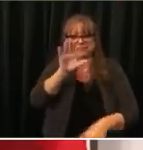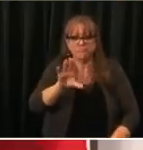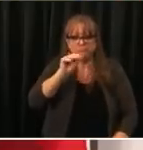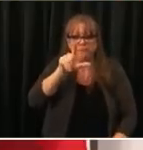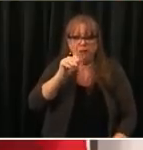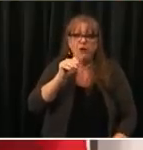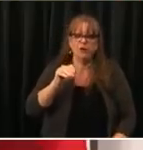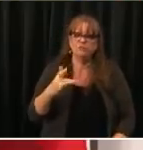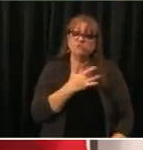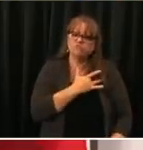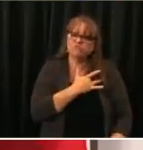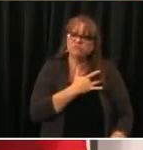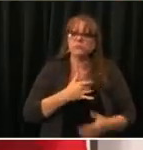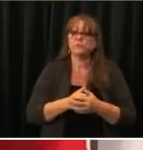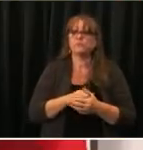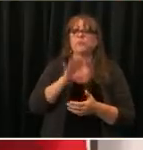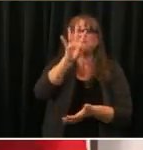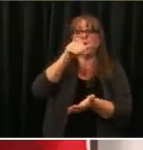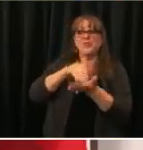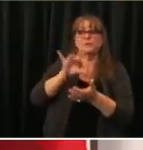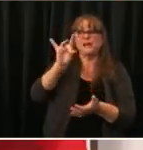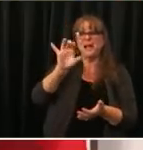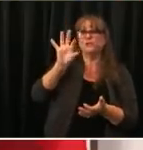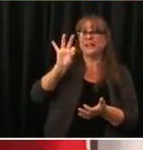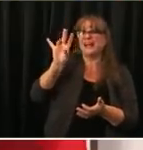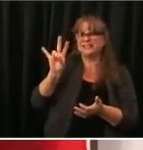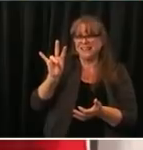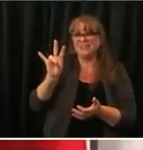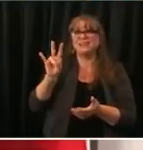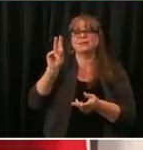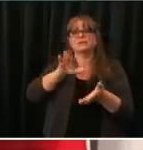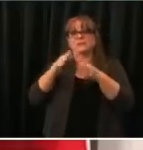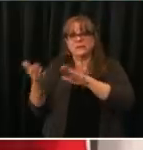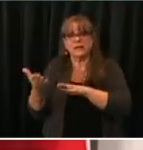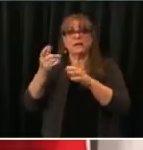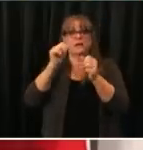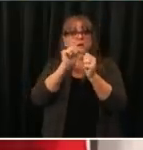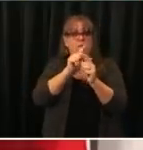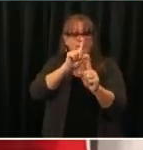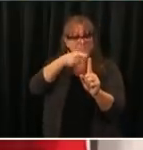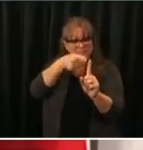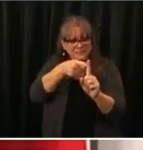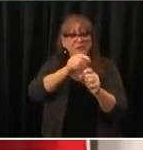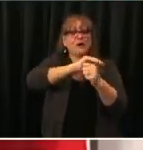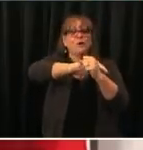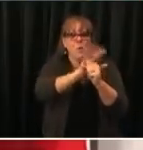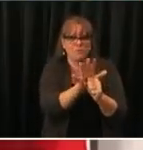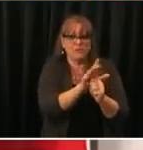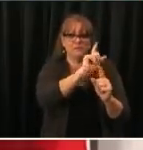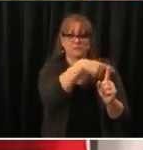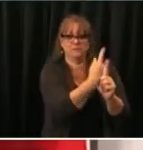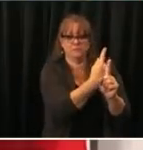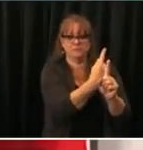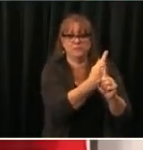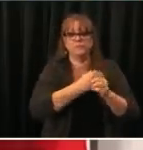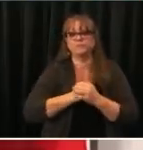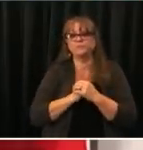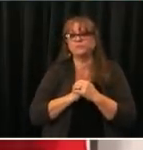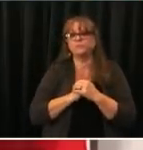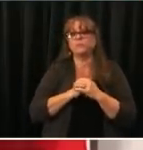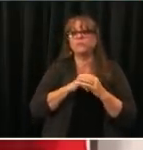who have died from COVID in our state. And there are, even as we talk about all the bright promise of the vaccine, there